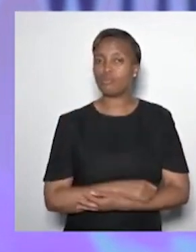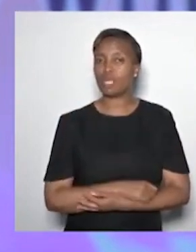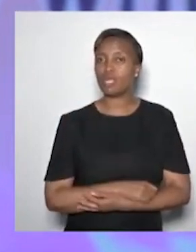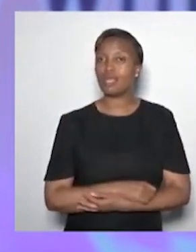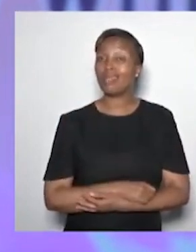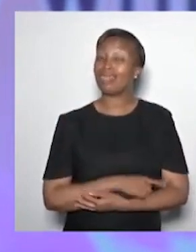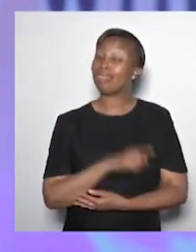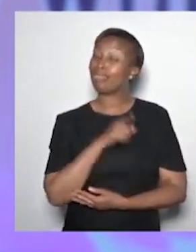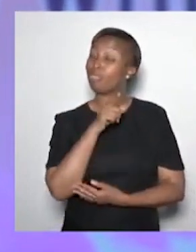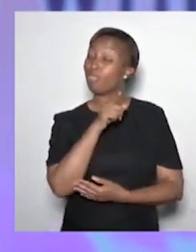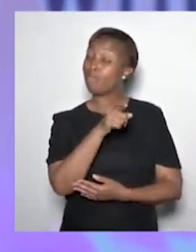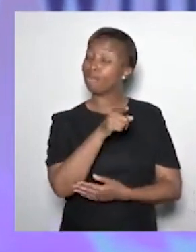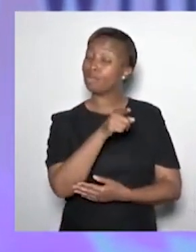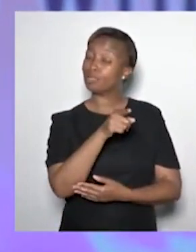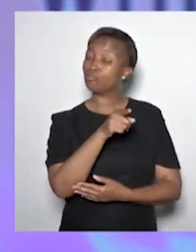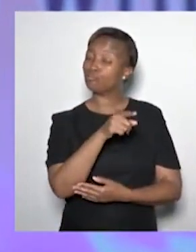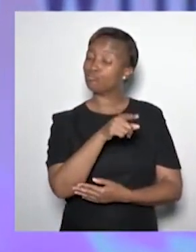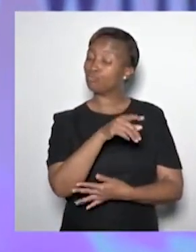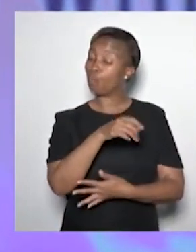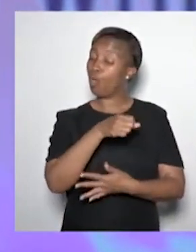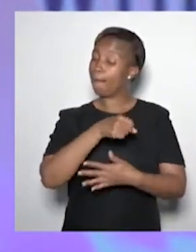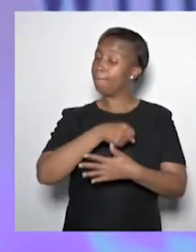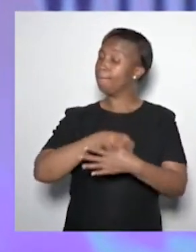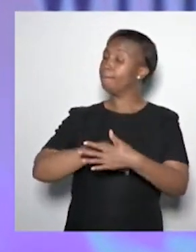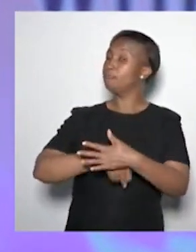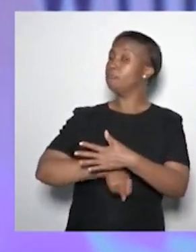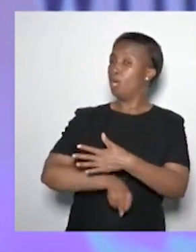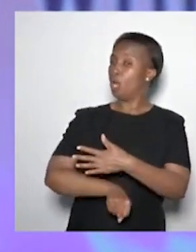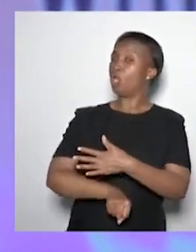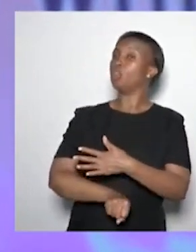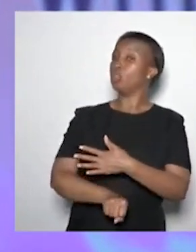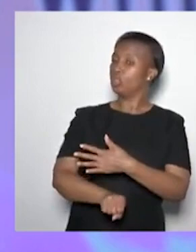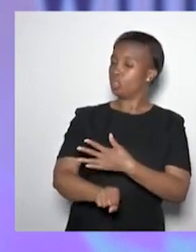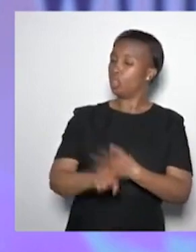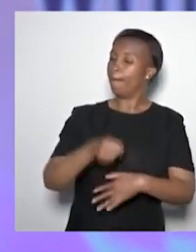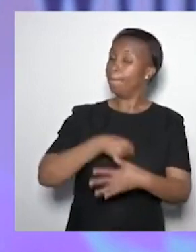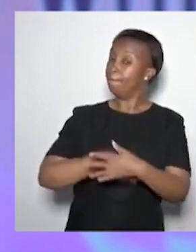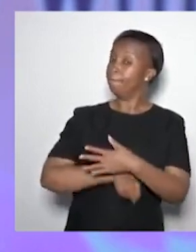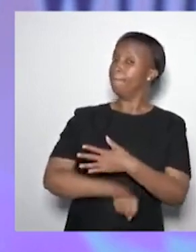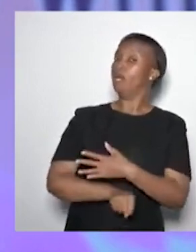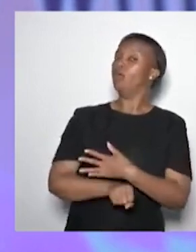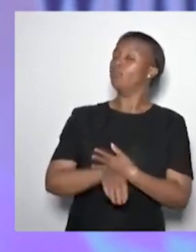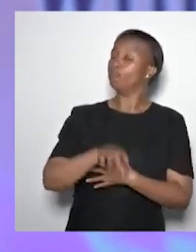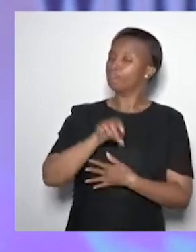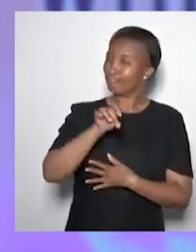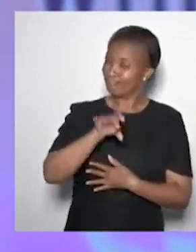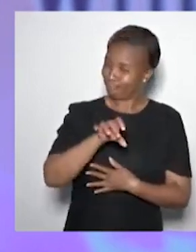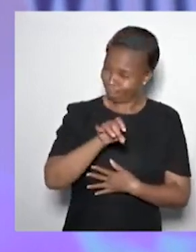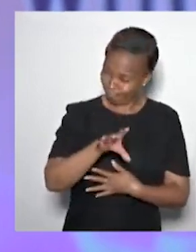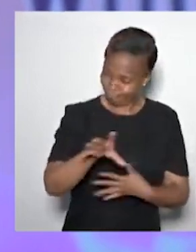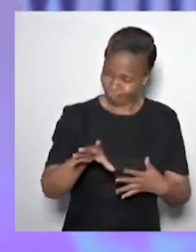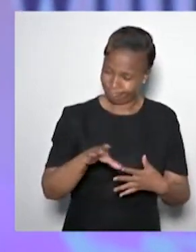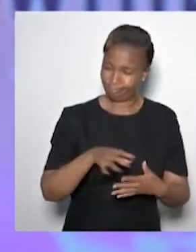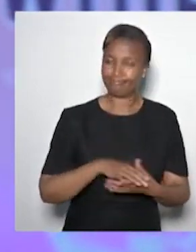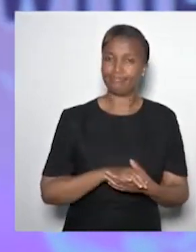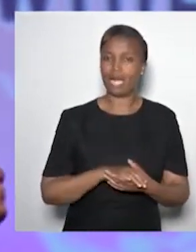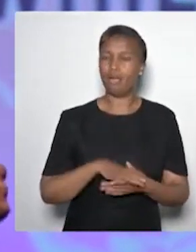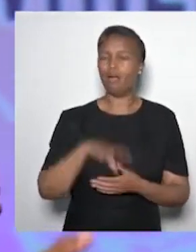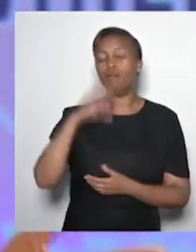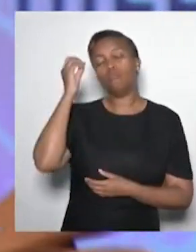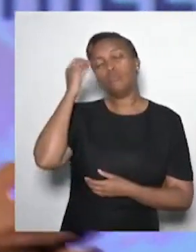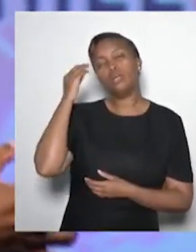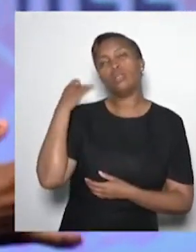There is a birth. There are birth pangs. So I don't know